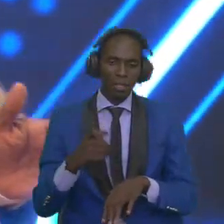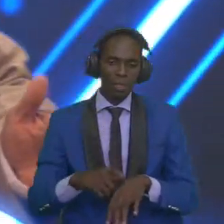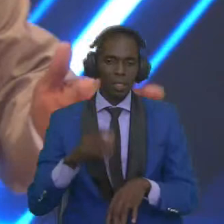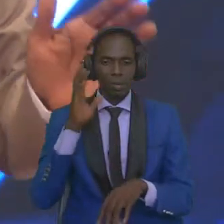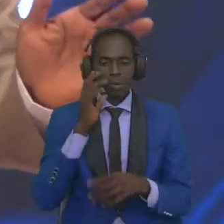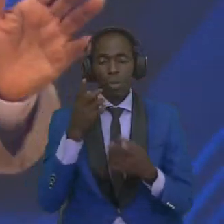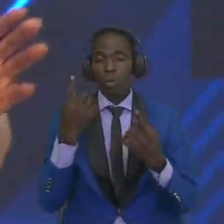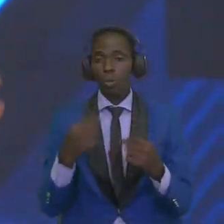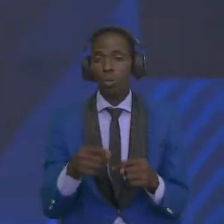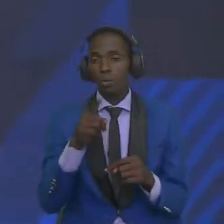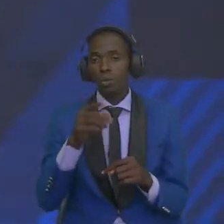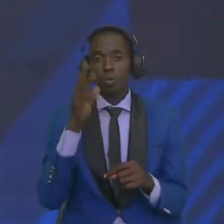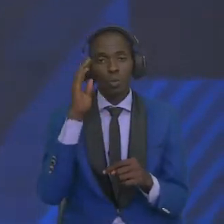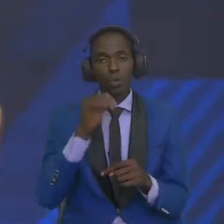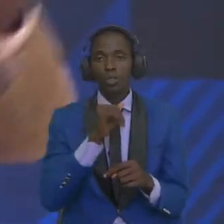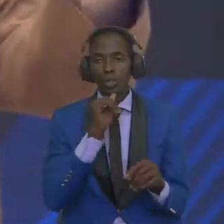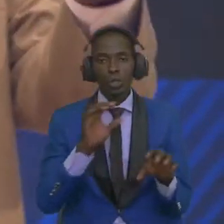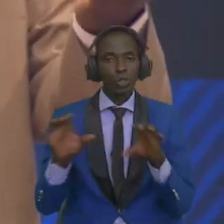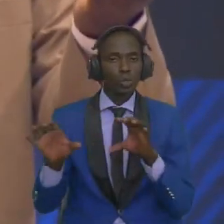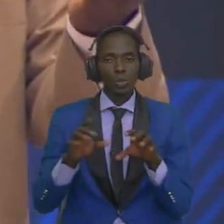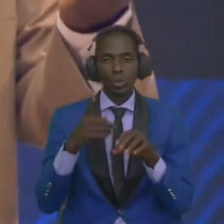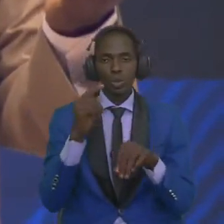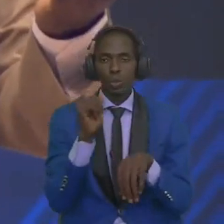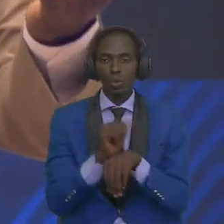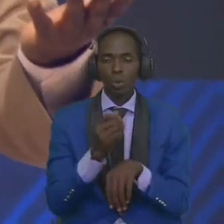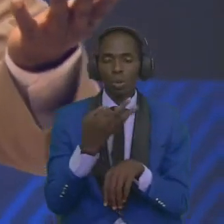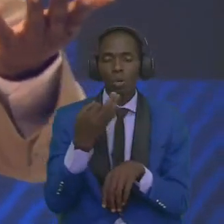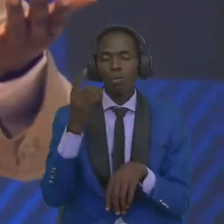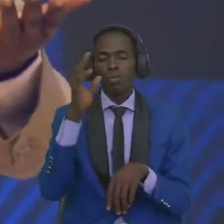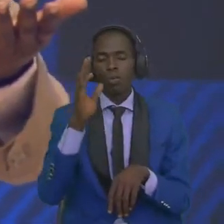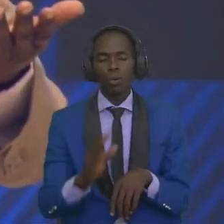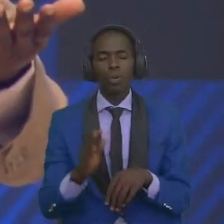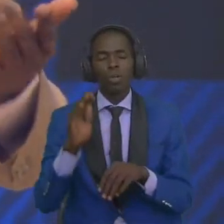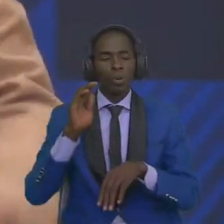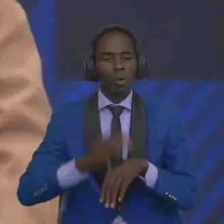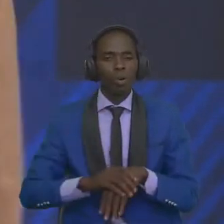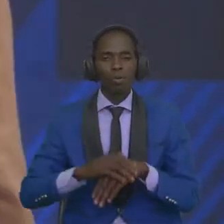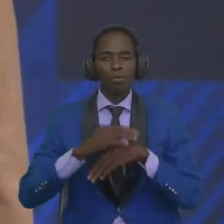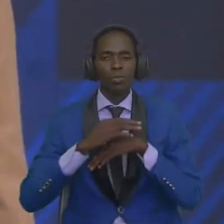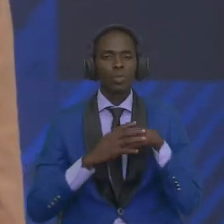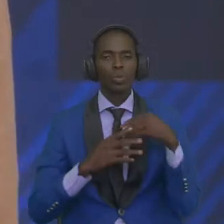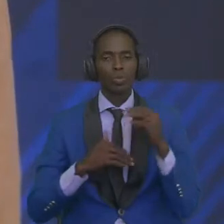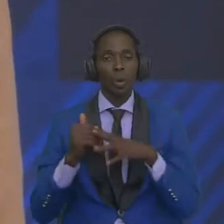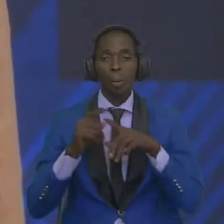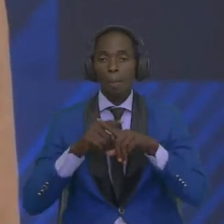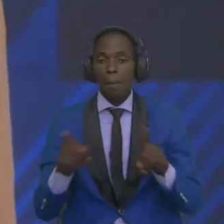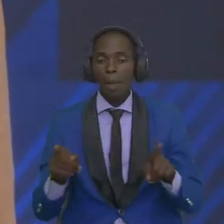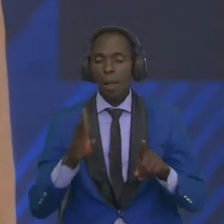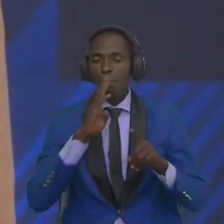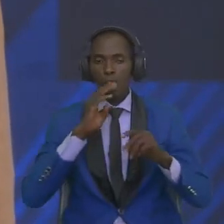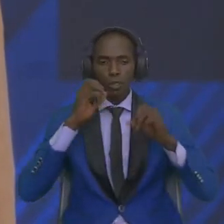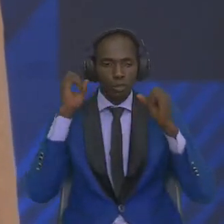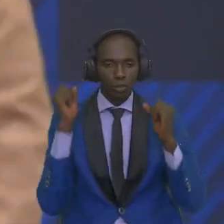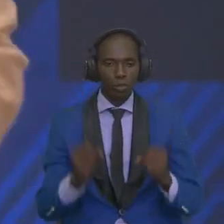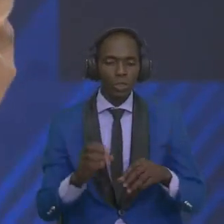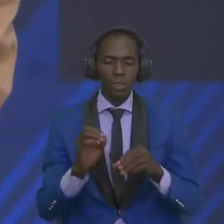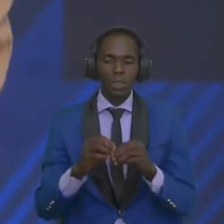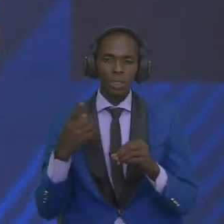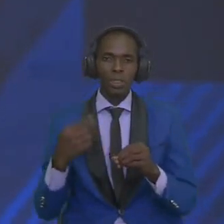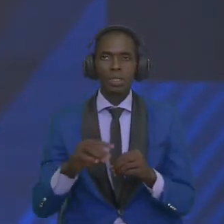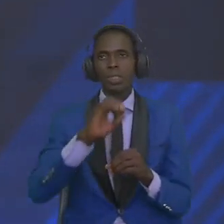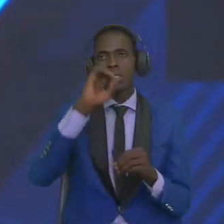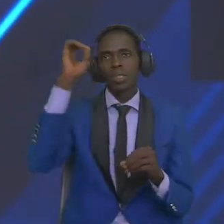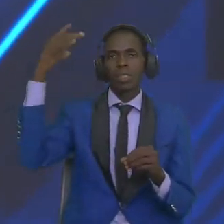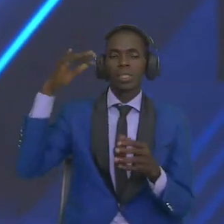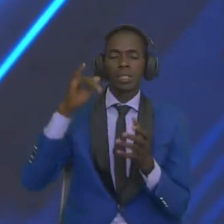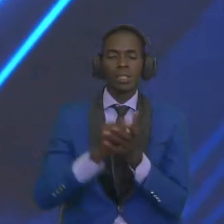on a bed of roses. But then be strong in the grace that is in the Lord Jesus